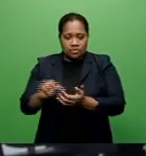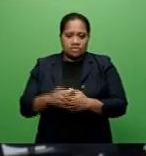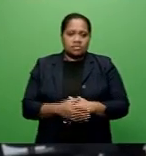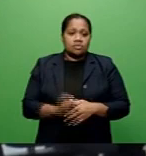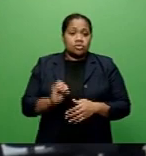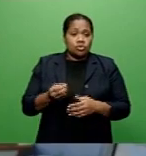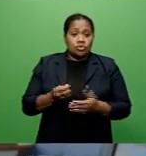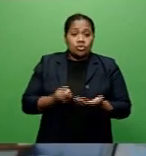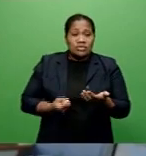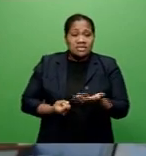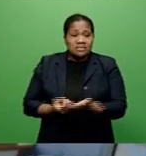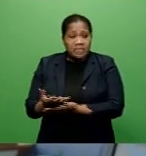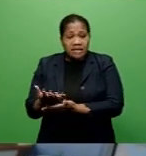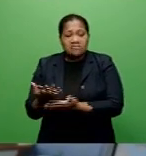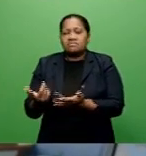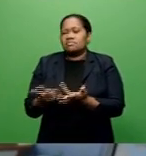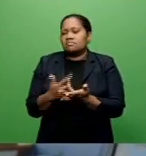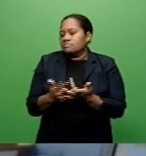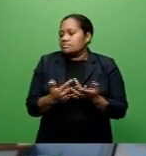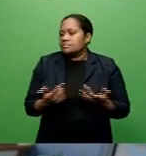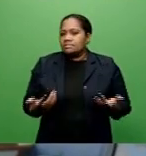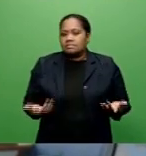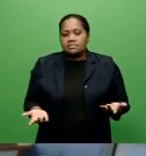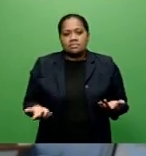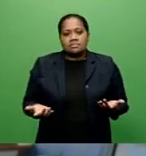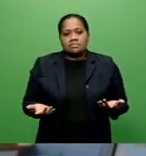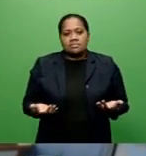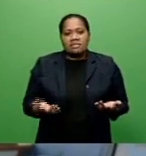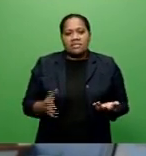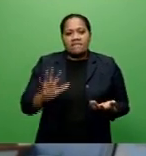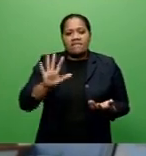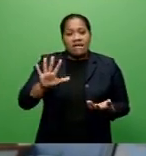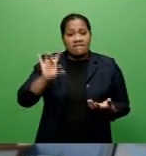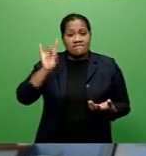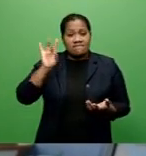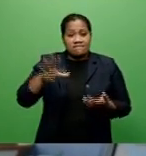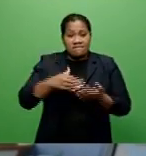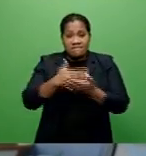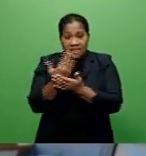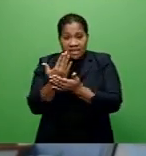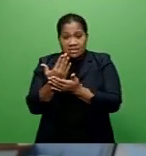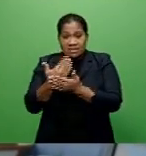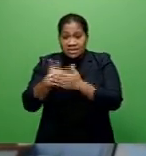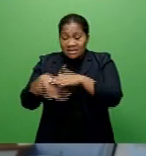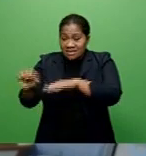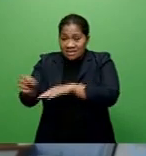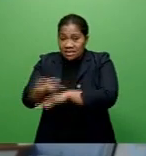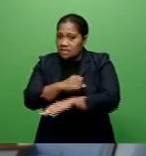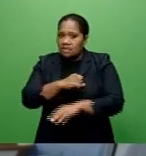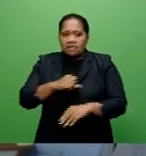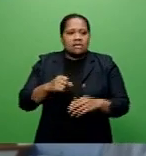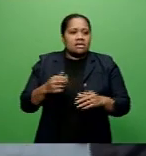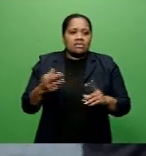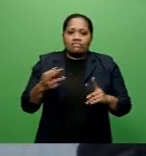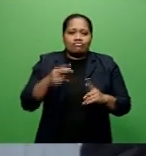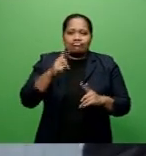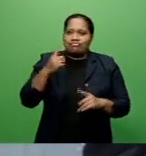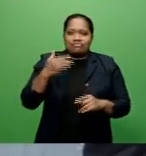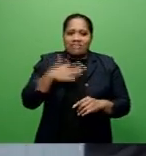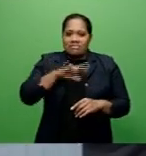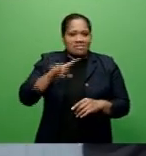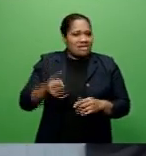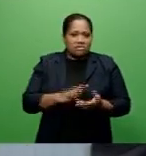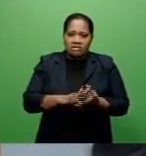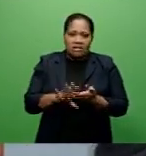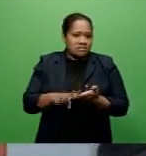spend another 5 or 10 days, it reaches the hundreds of thousands very easily.